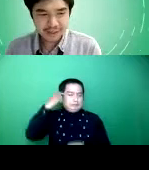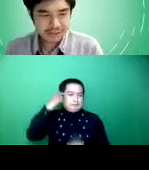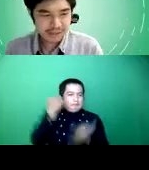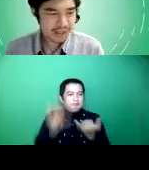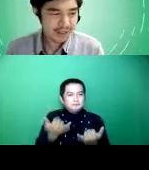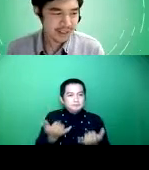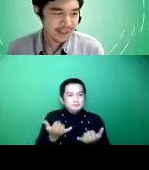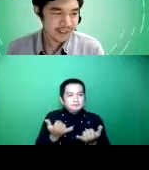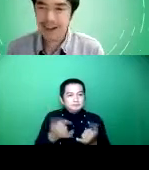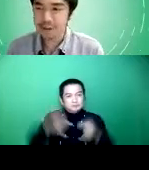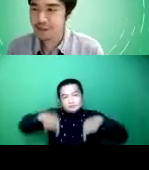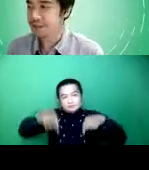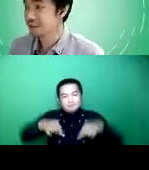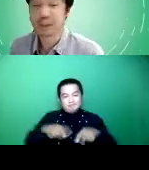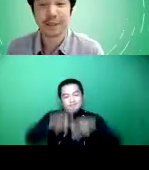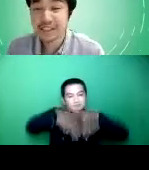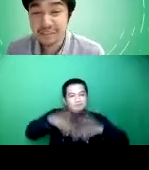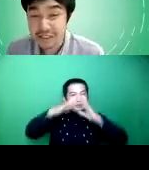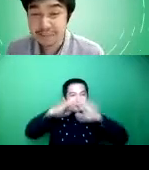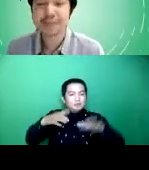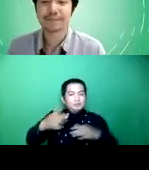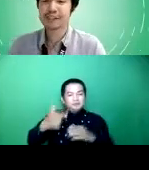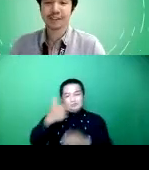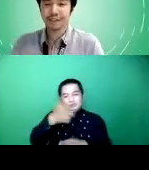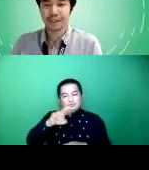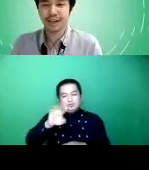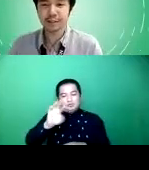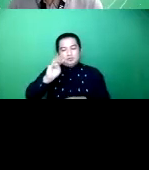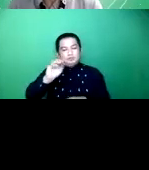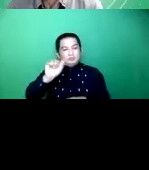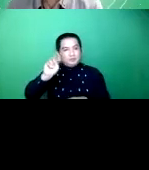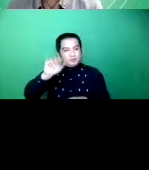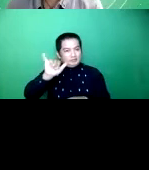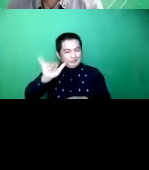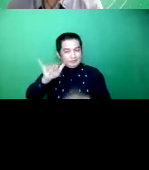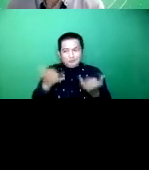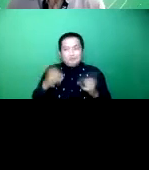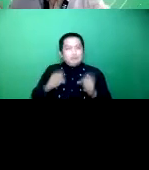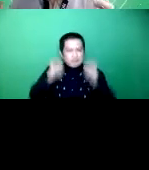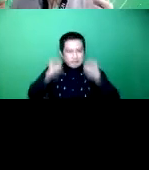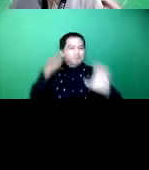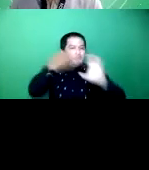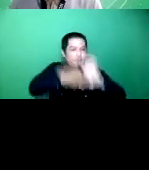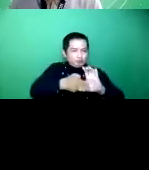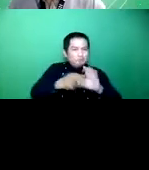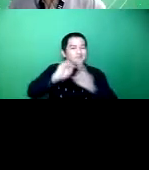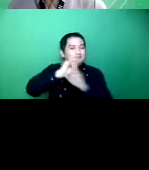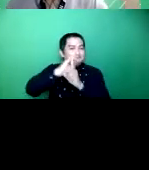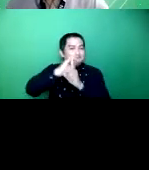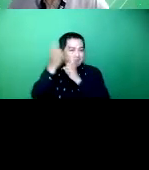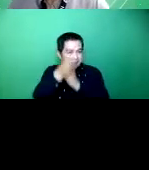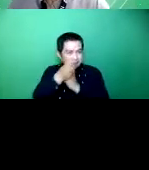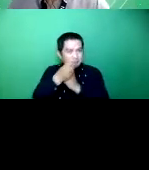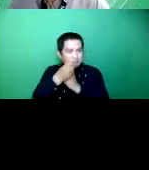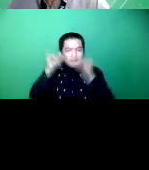have been sitting in your house in Germany, for example, and you could have joined our webinar. And because you can do that from